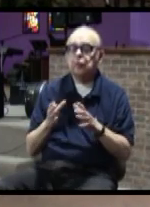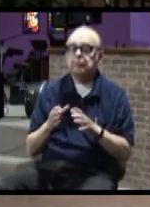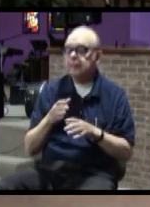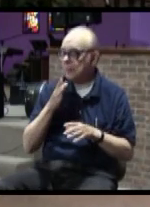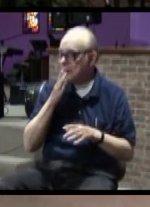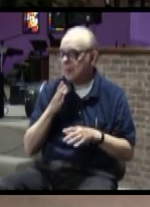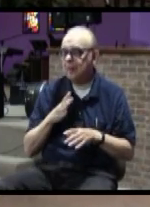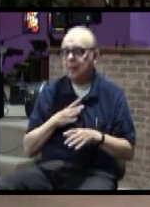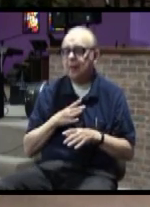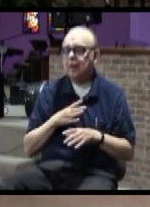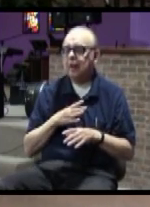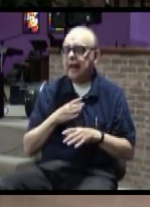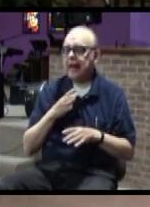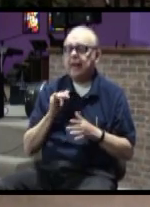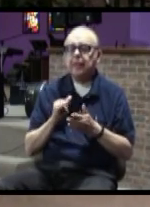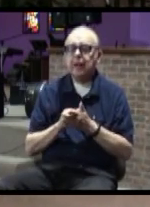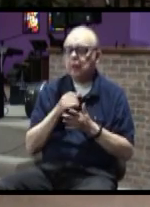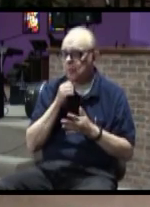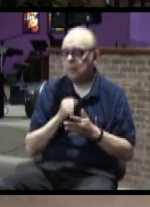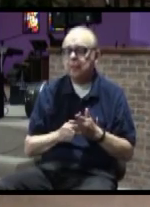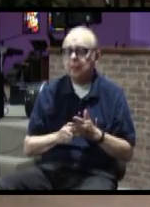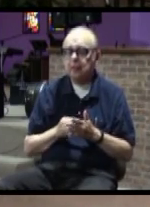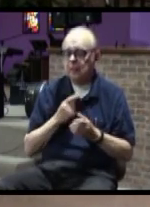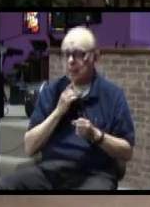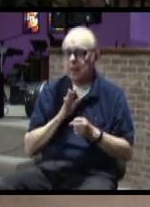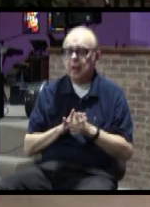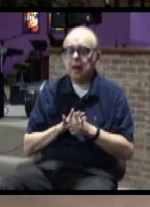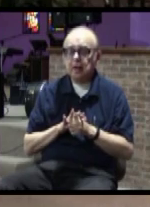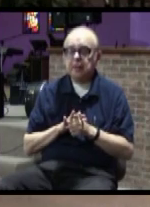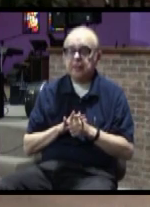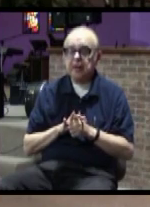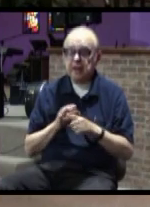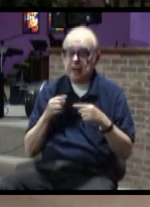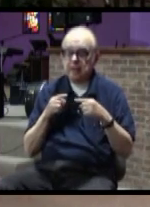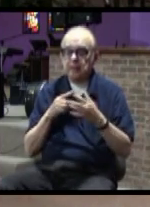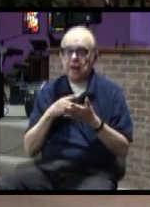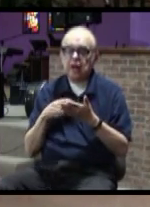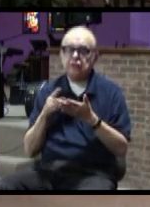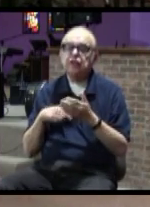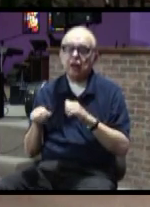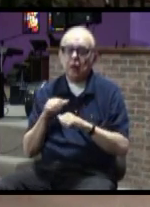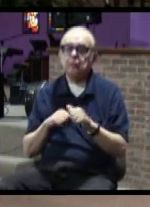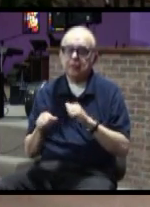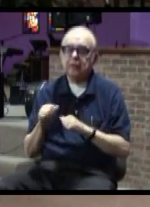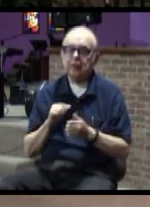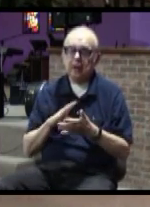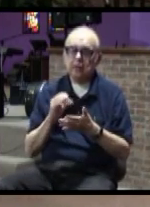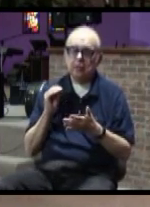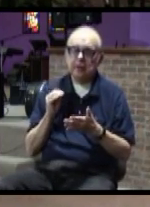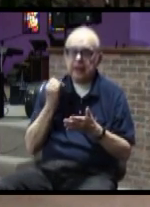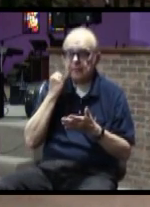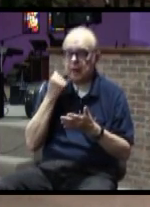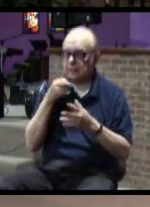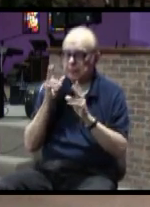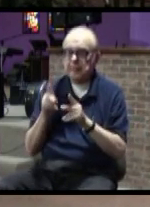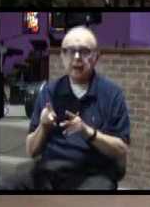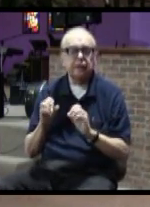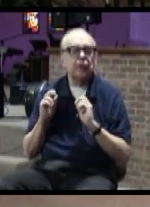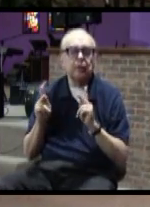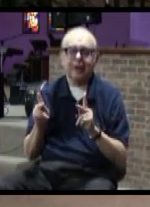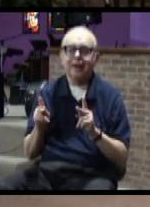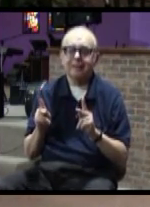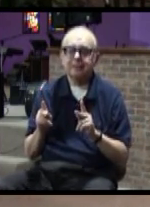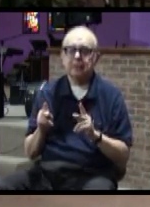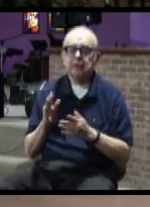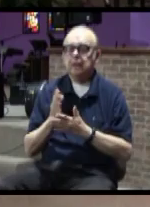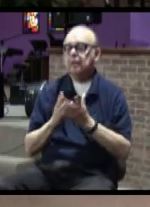You've got a group of ladies that are older, but I'll guarantee you they check on each other. They're finding out if